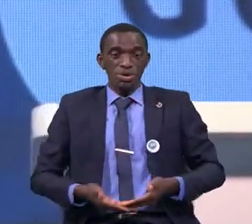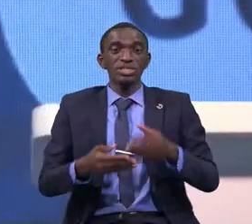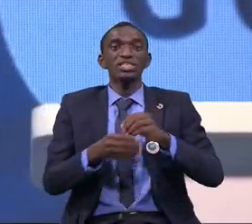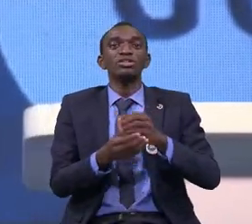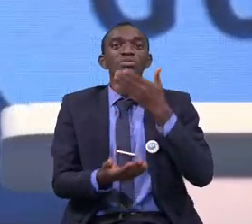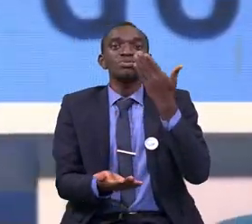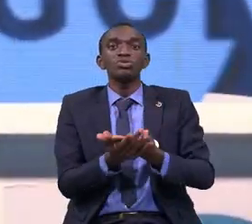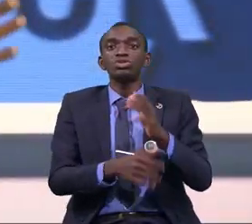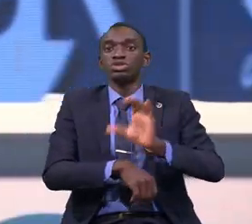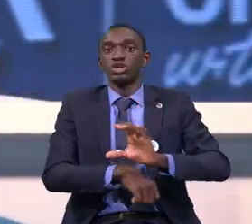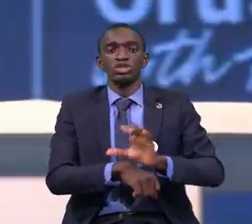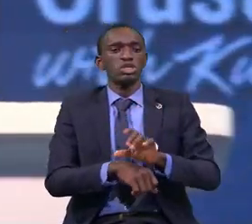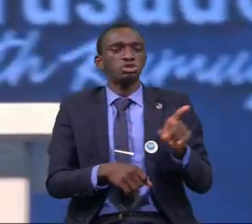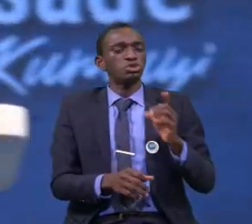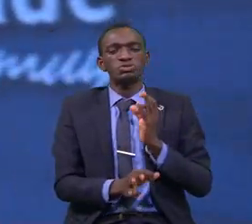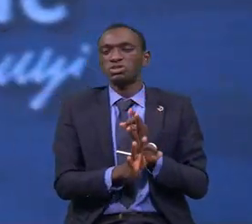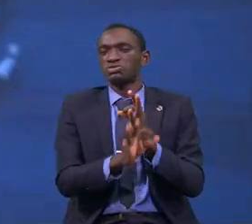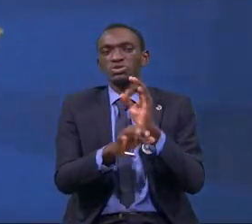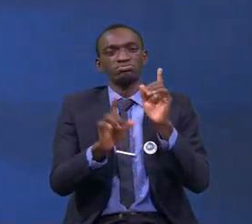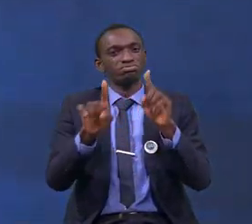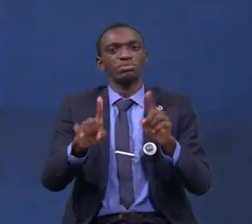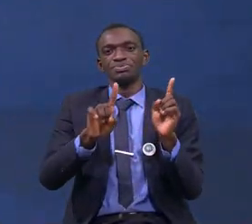you've been faithfully going to that good church.